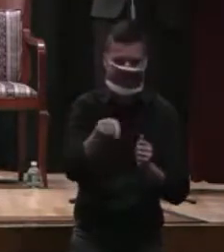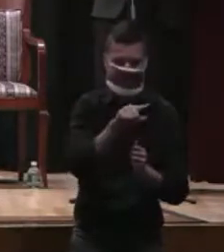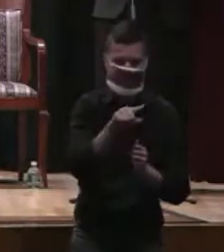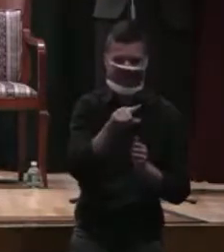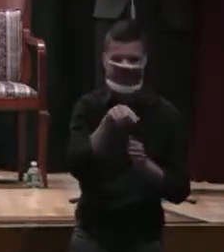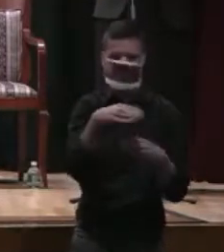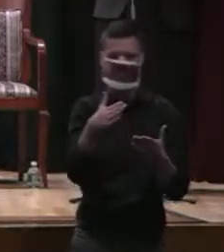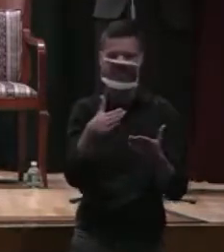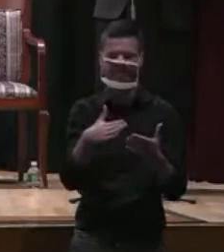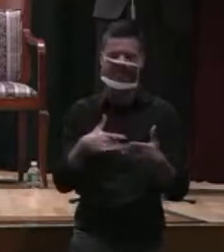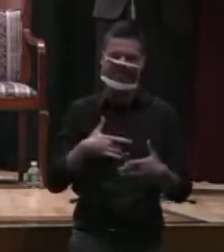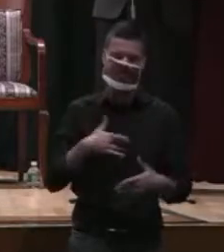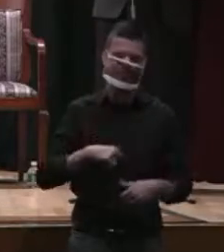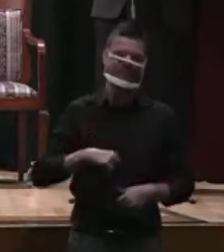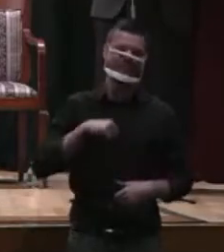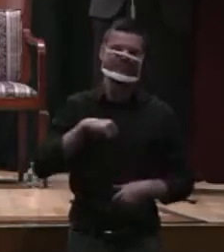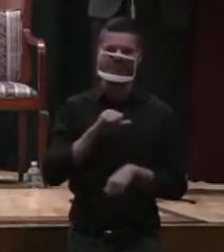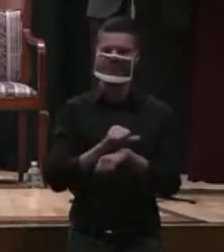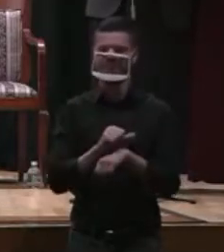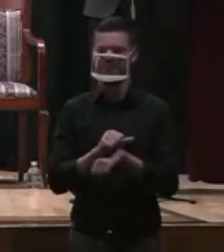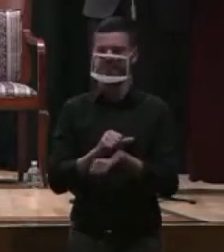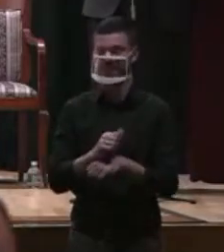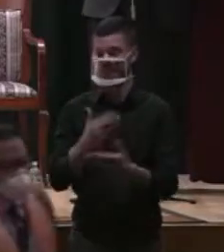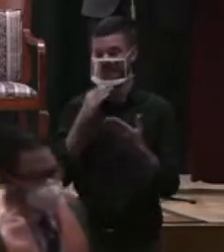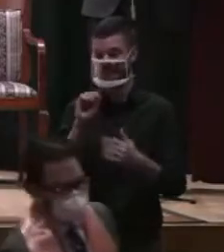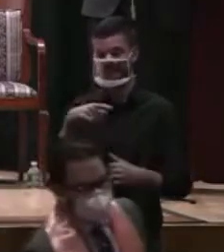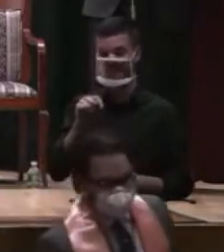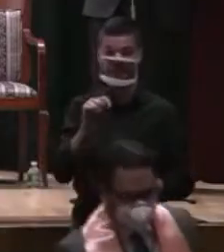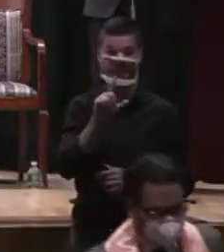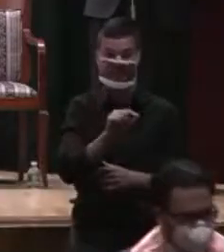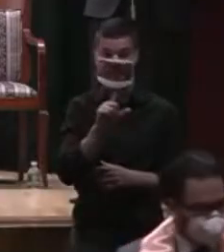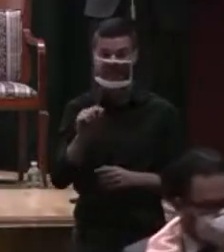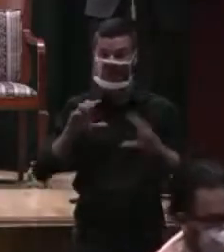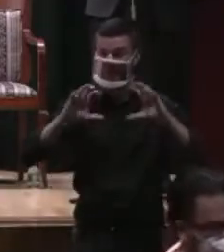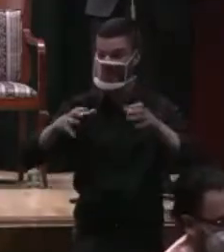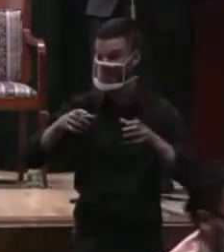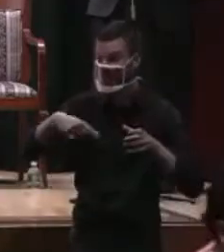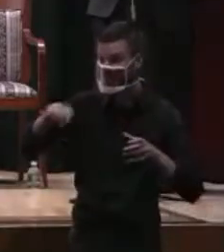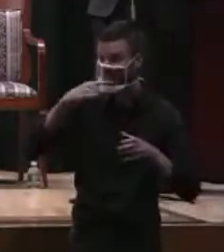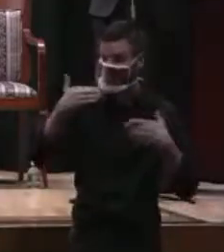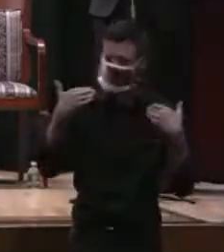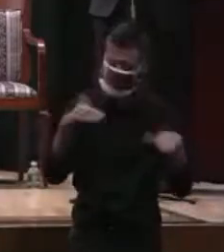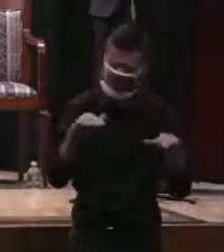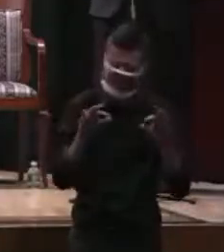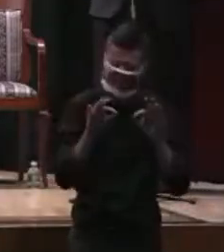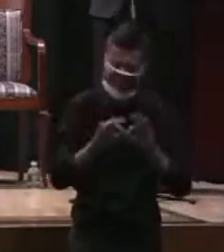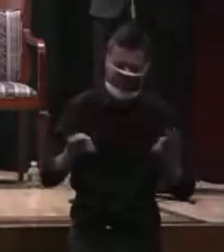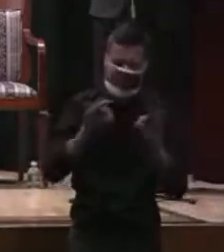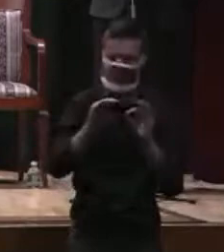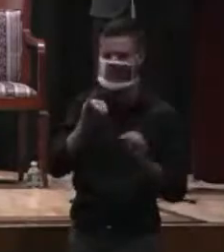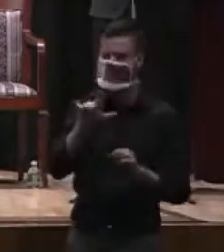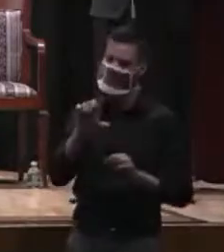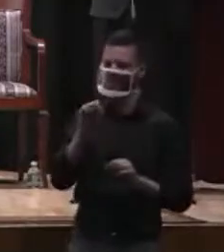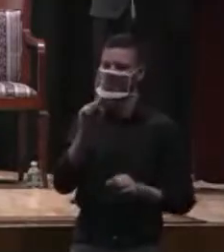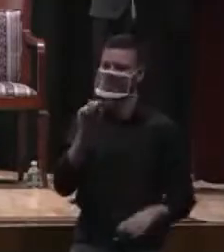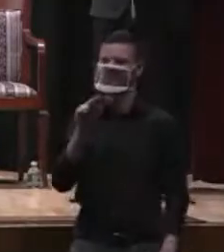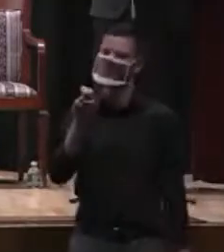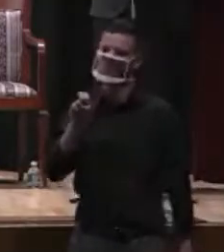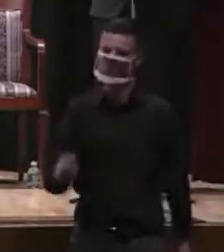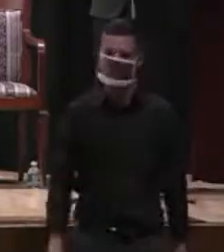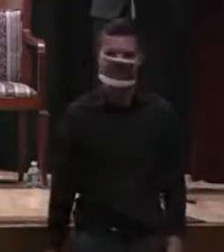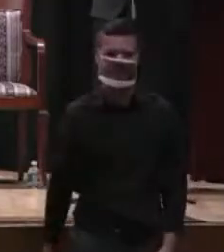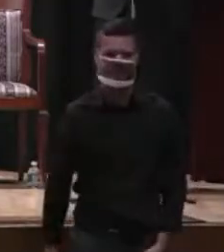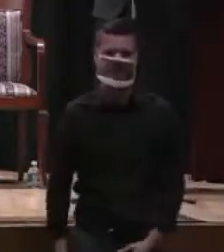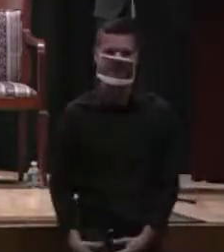gratifying. Congratulations to September 2020 cohort for this meaningful milestone.